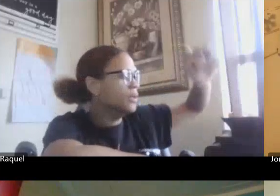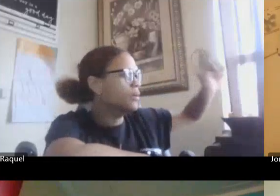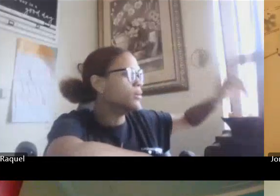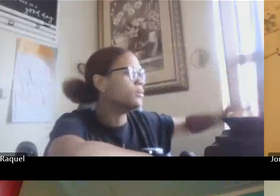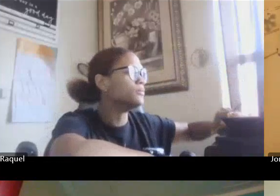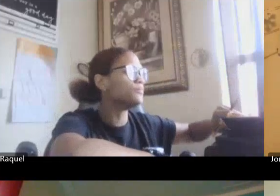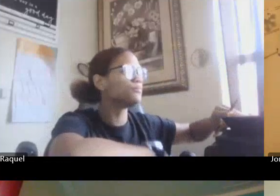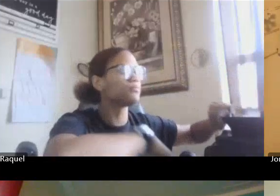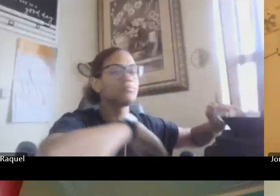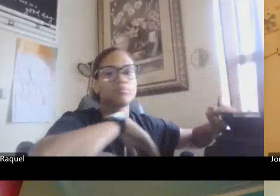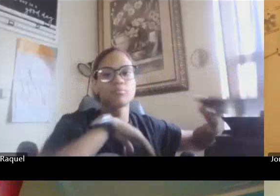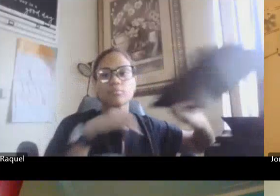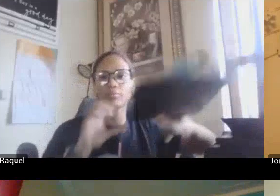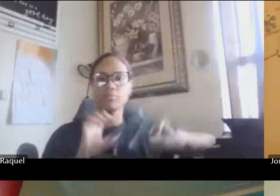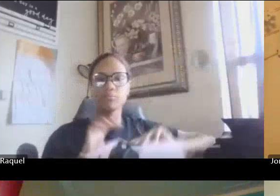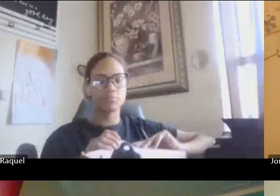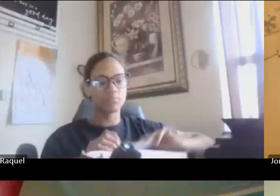Yeah, okay.